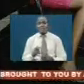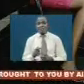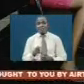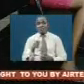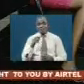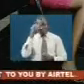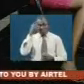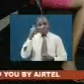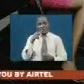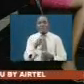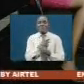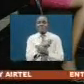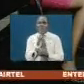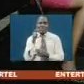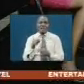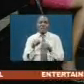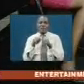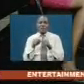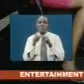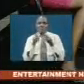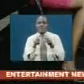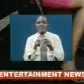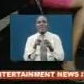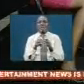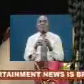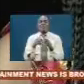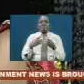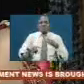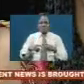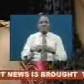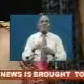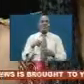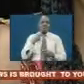you better, we'll take a break and then we'll watch your last play,